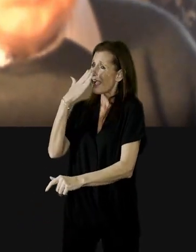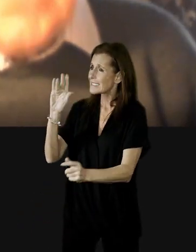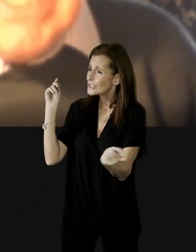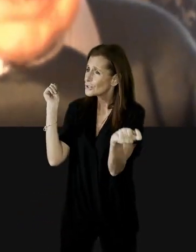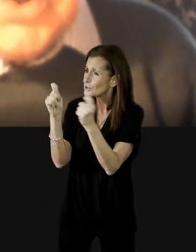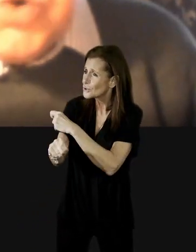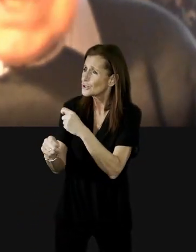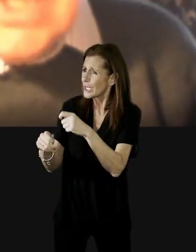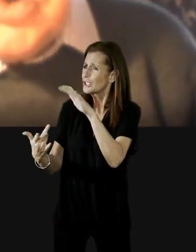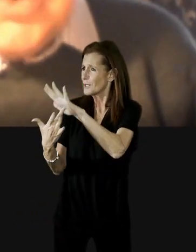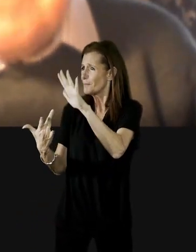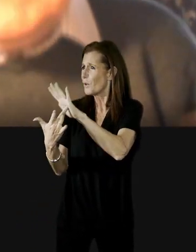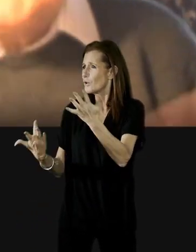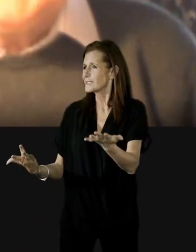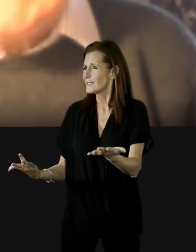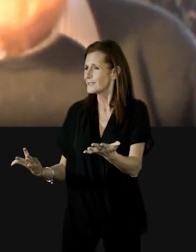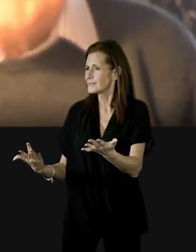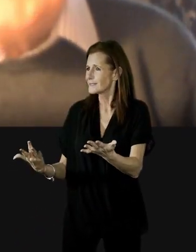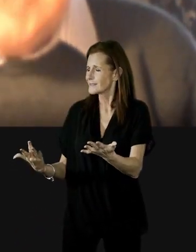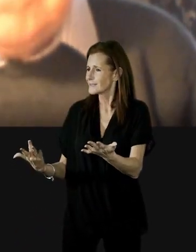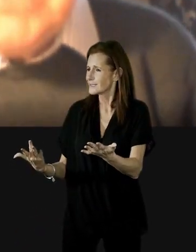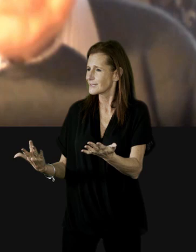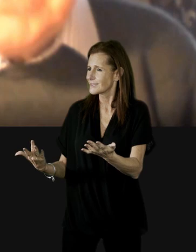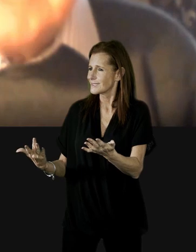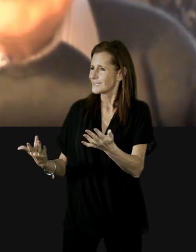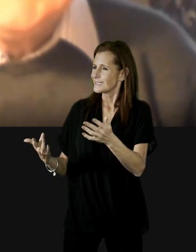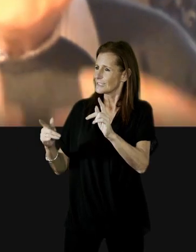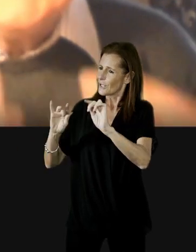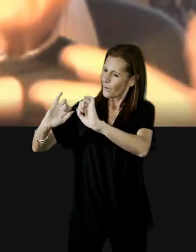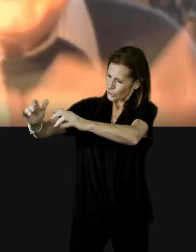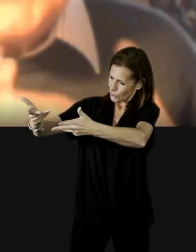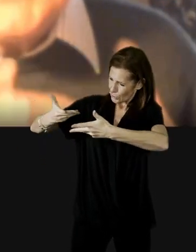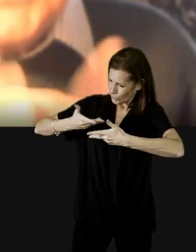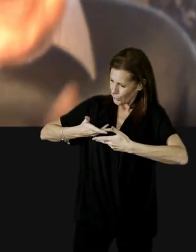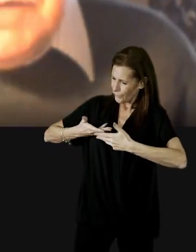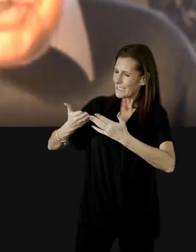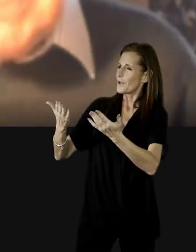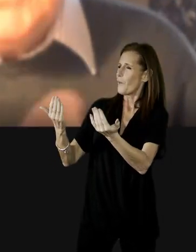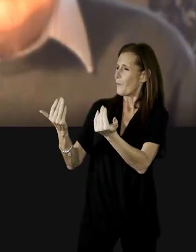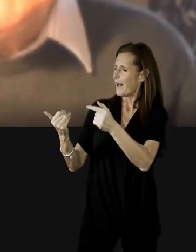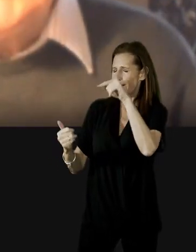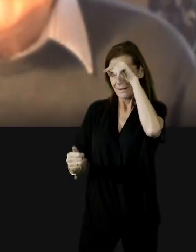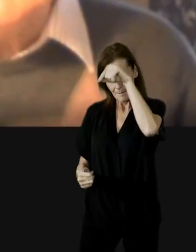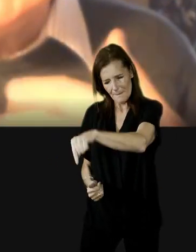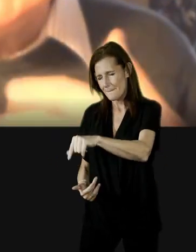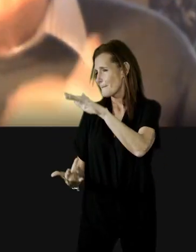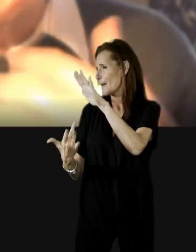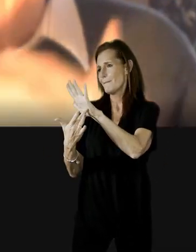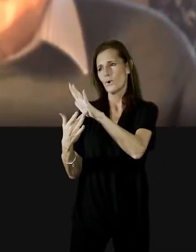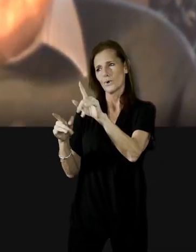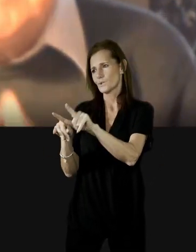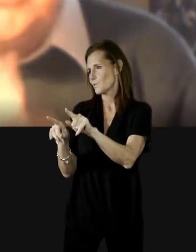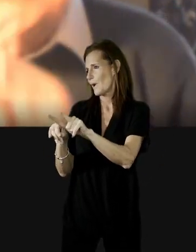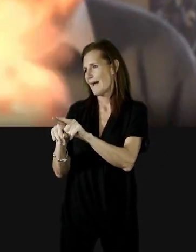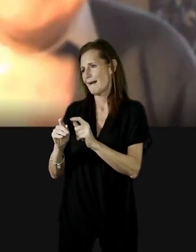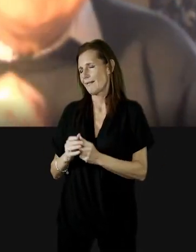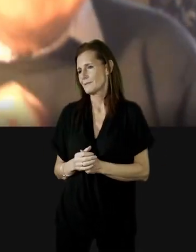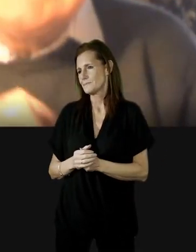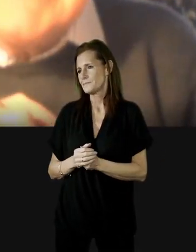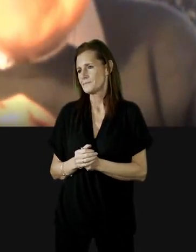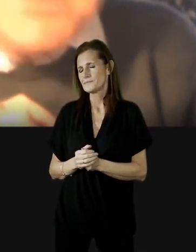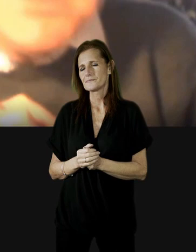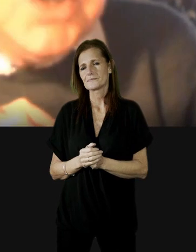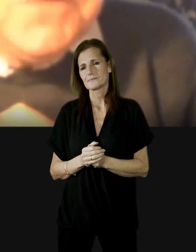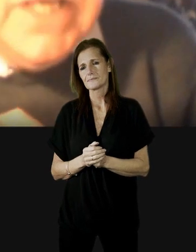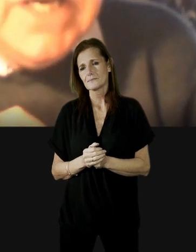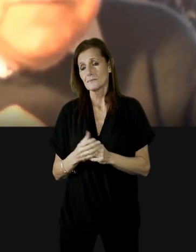to the way that your business actually operates. The service you give, the welcome you give, is just as important. And